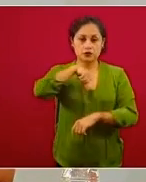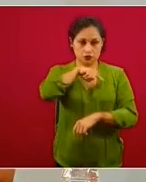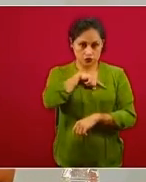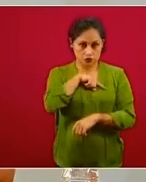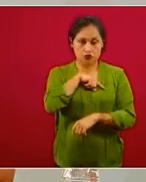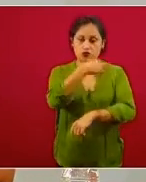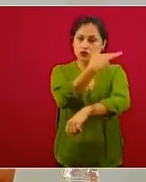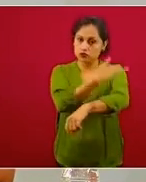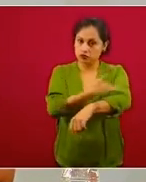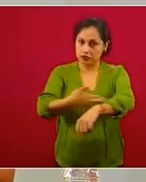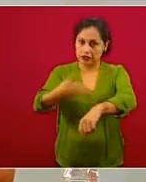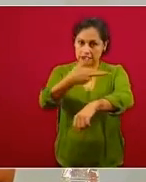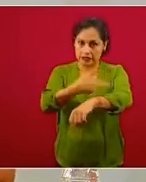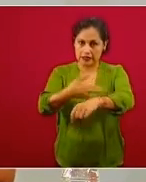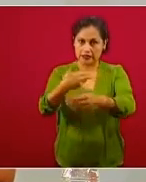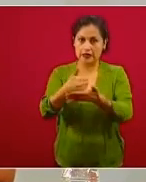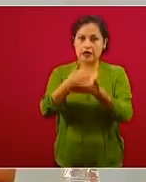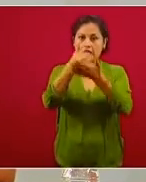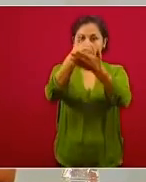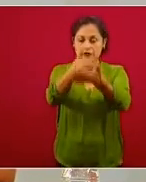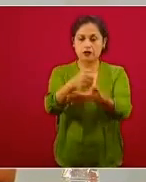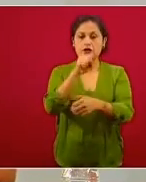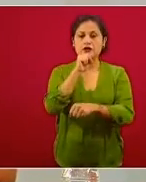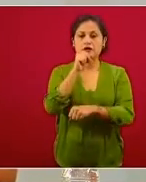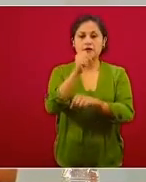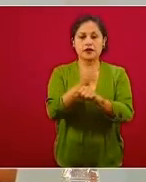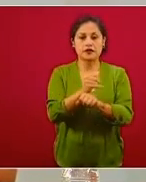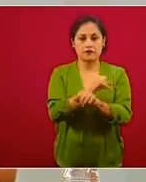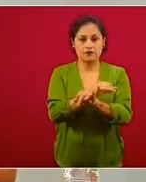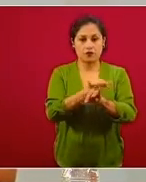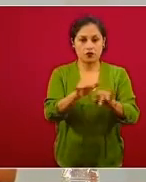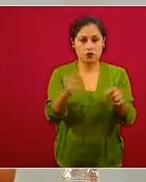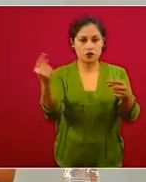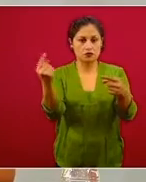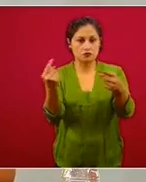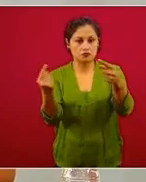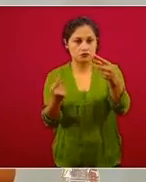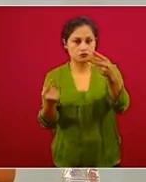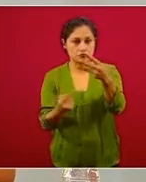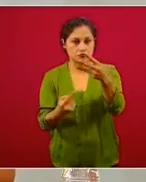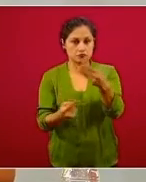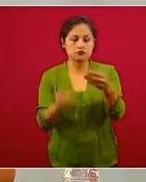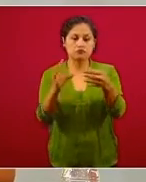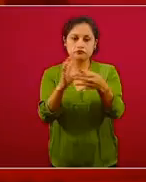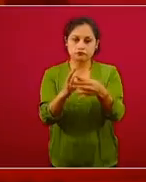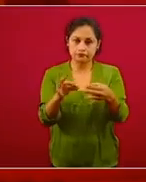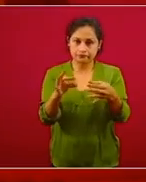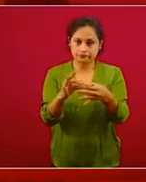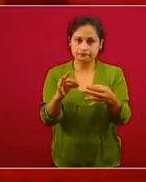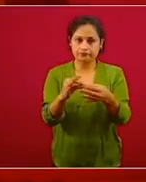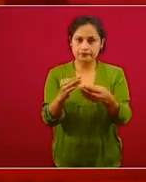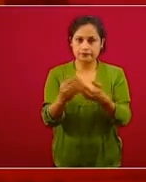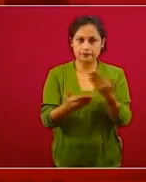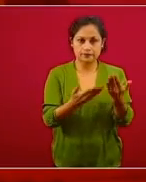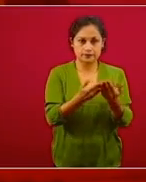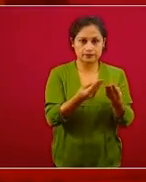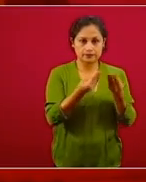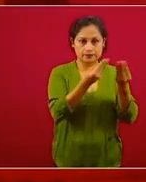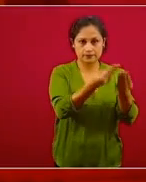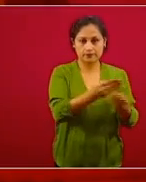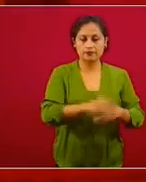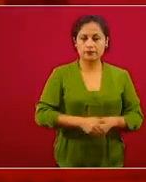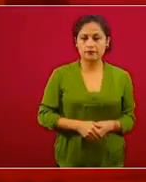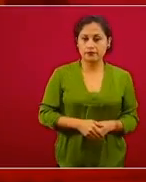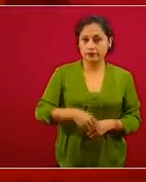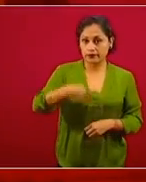services to and to deal with all of the petitions and all of the requests of these users that